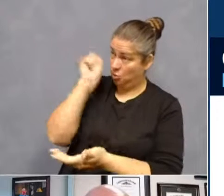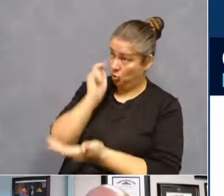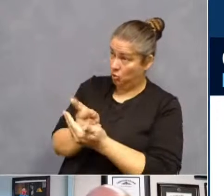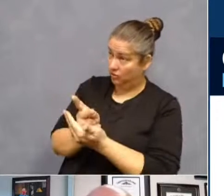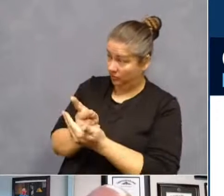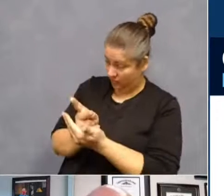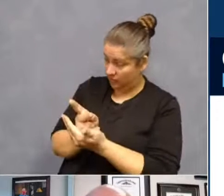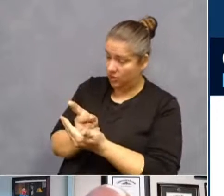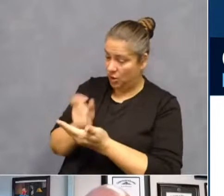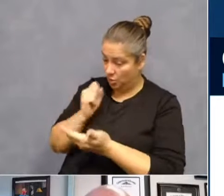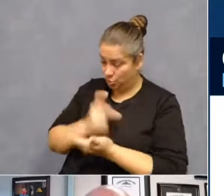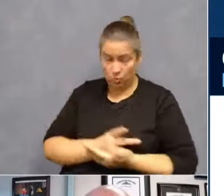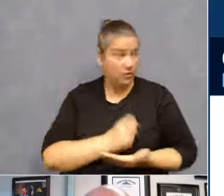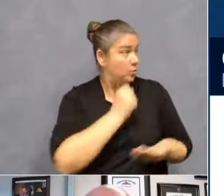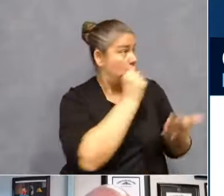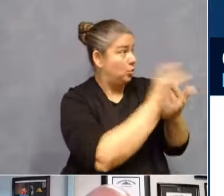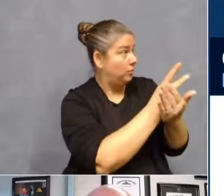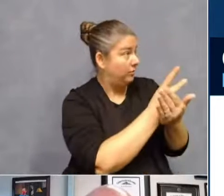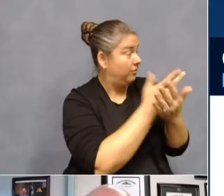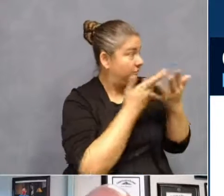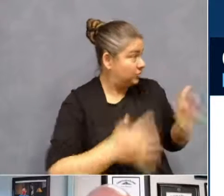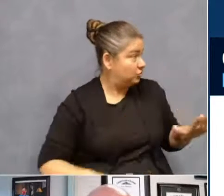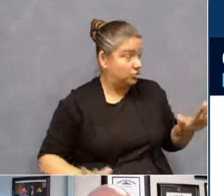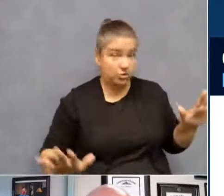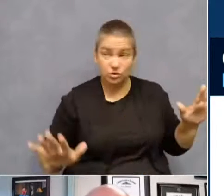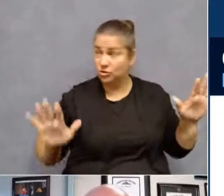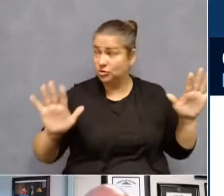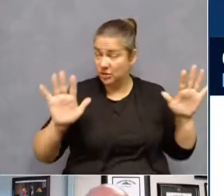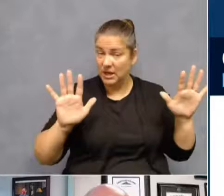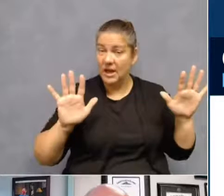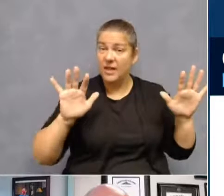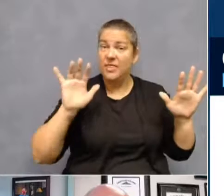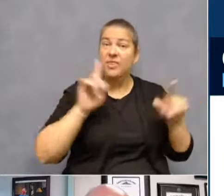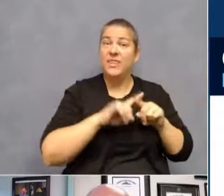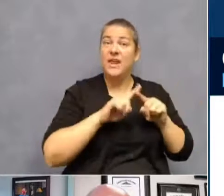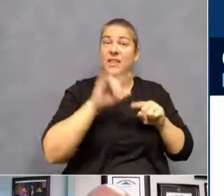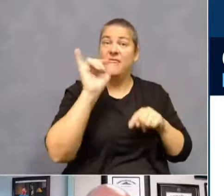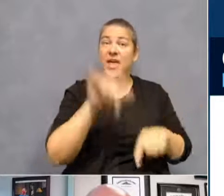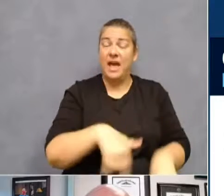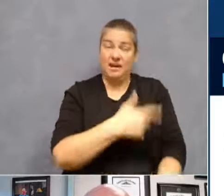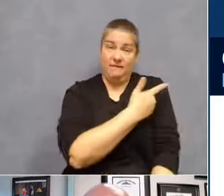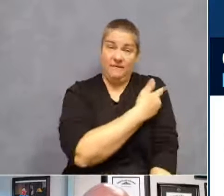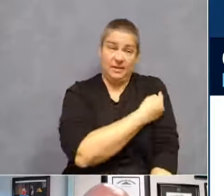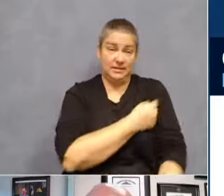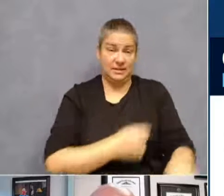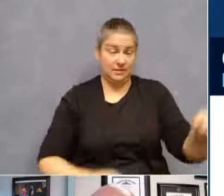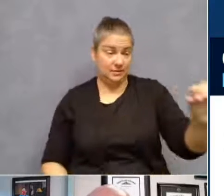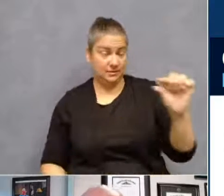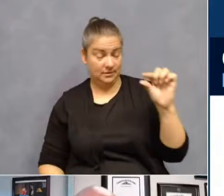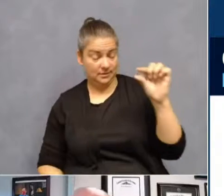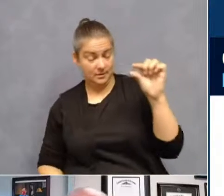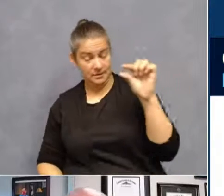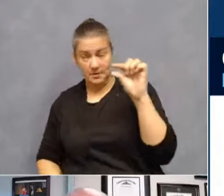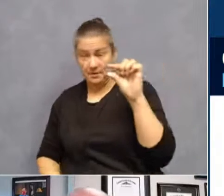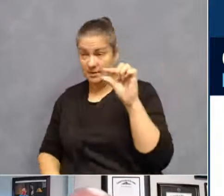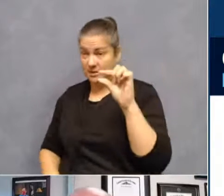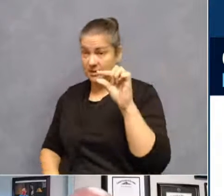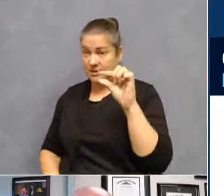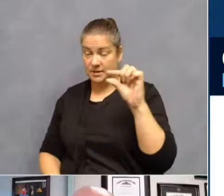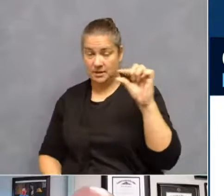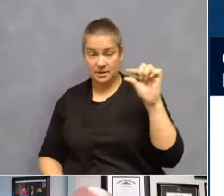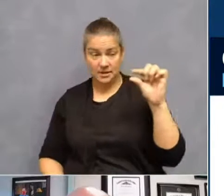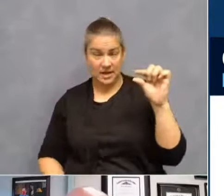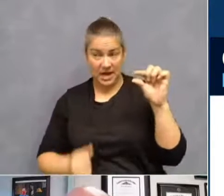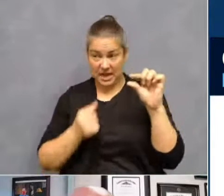practices will then take that specific vaccine and how it performed. And then if any refinements are needed to